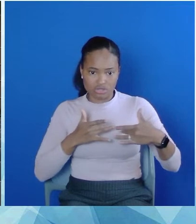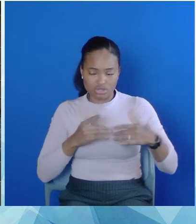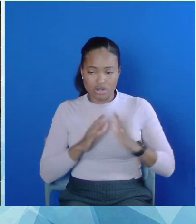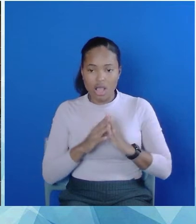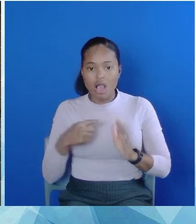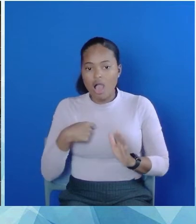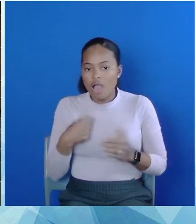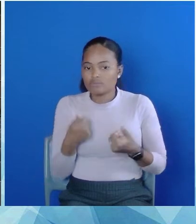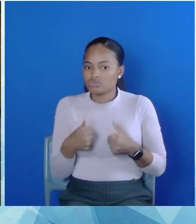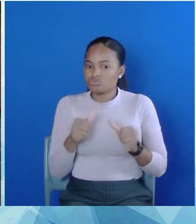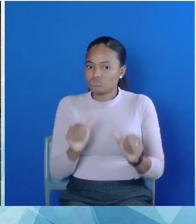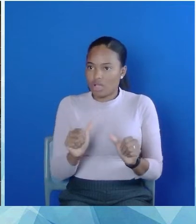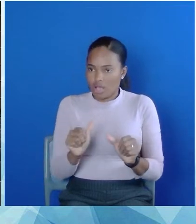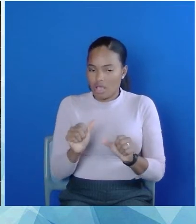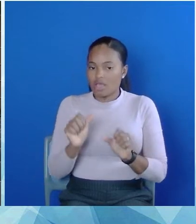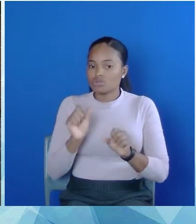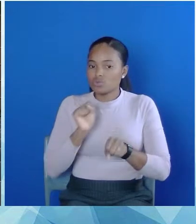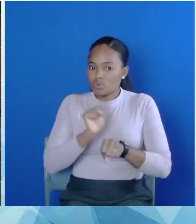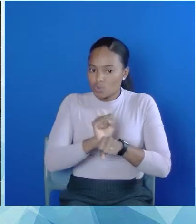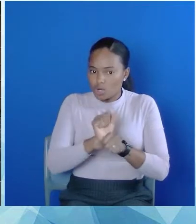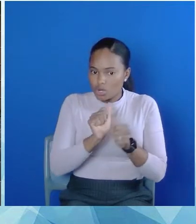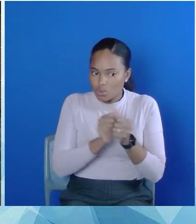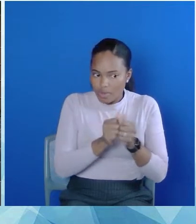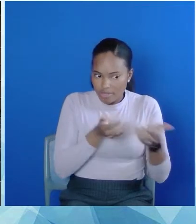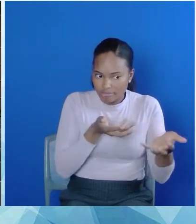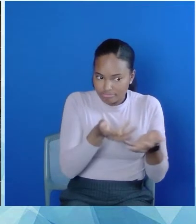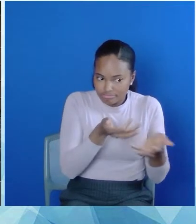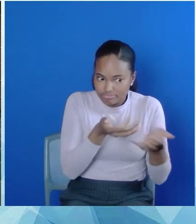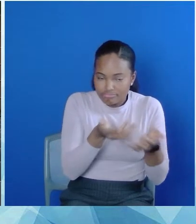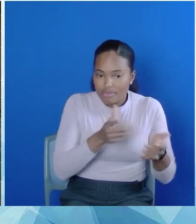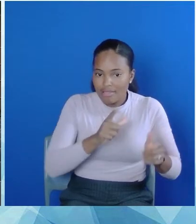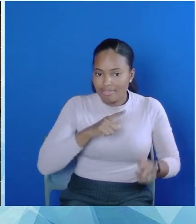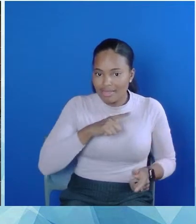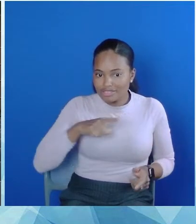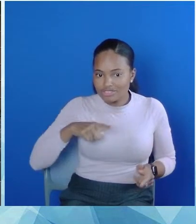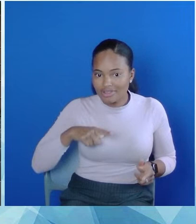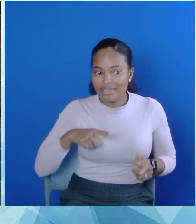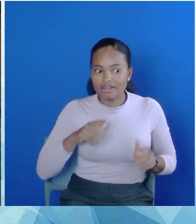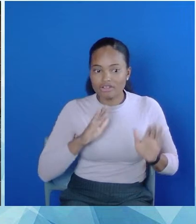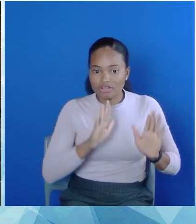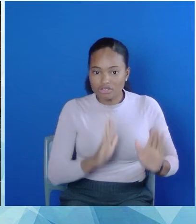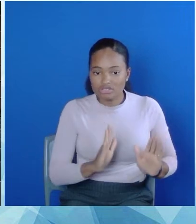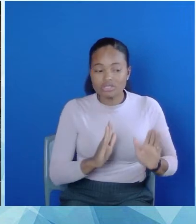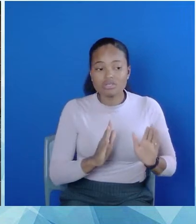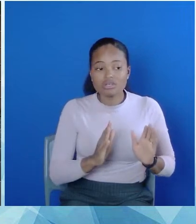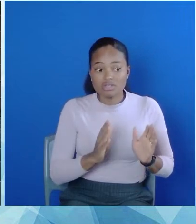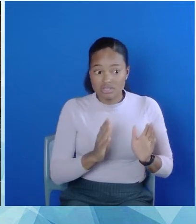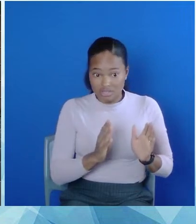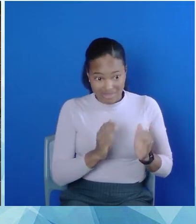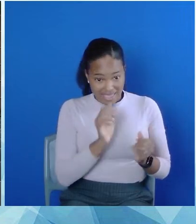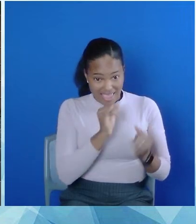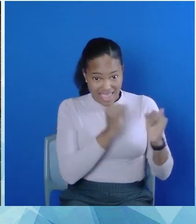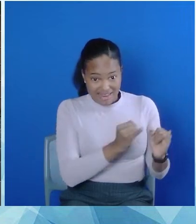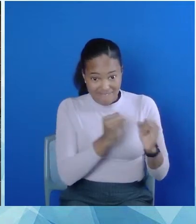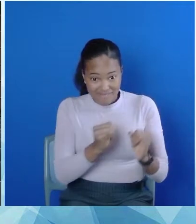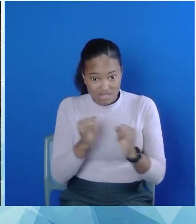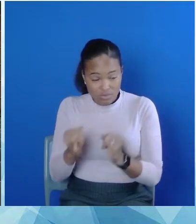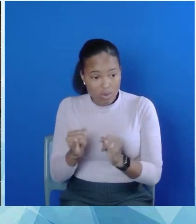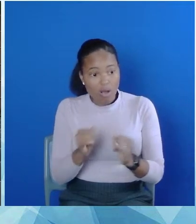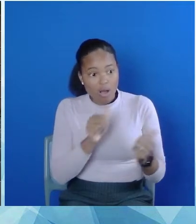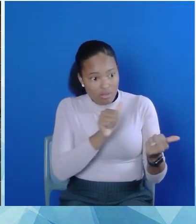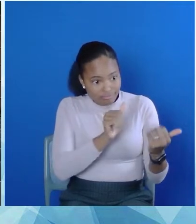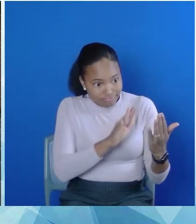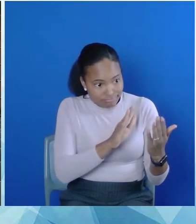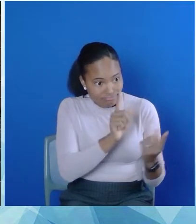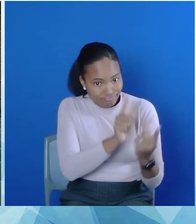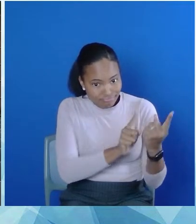to work with legislators on an individual basis to say, guys, this bill is not quite ready